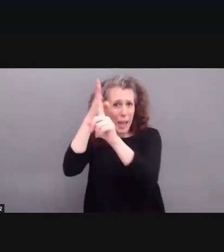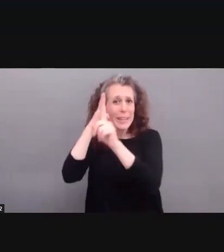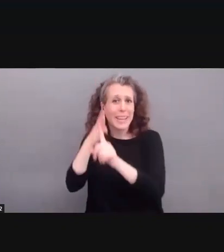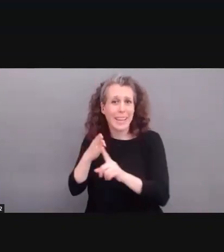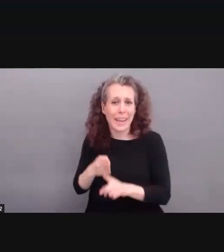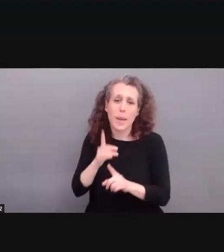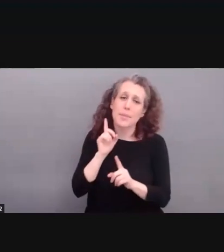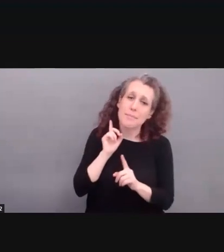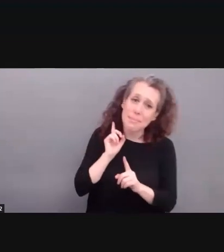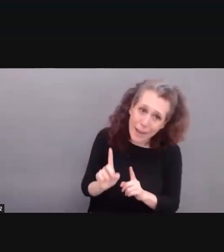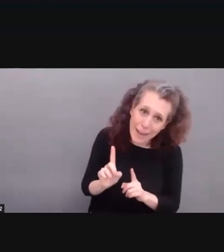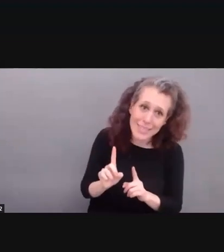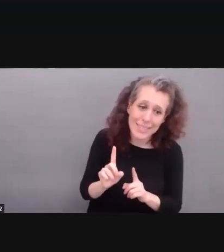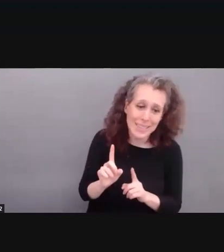the